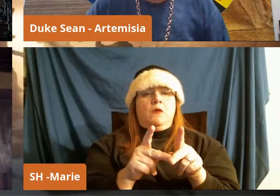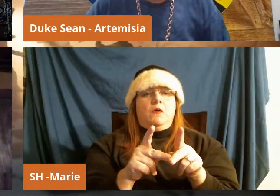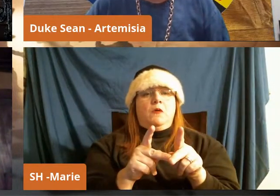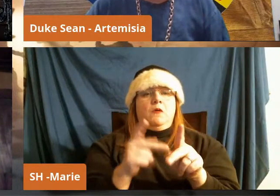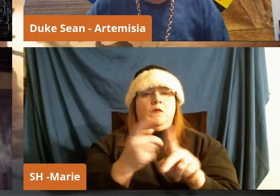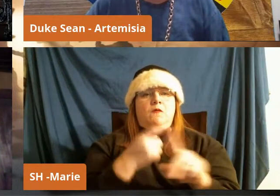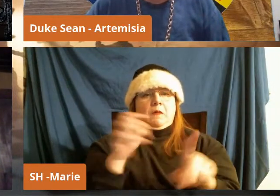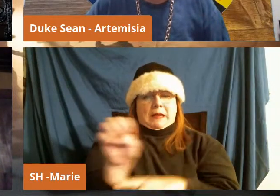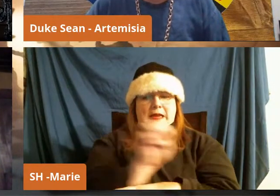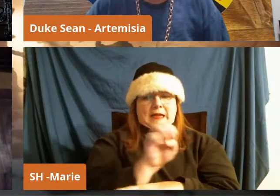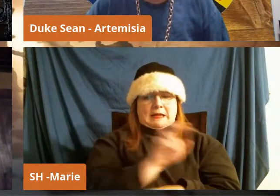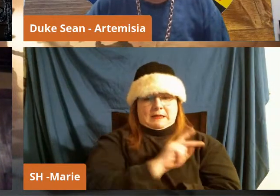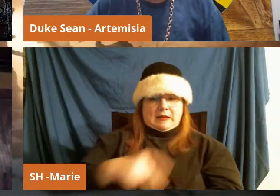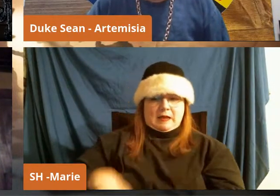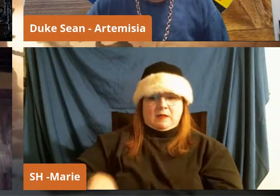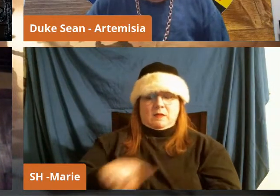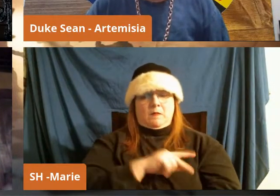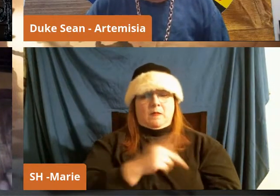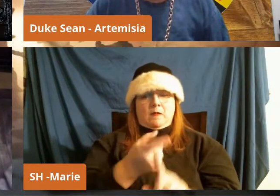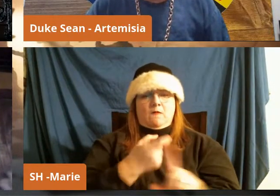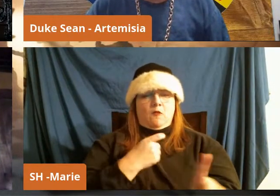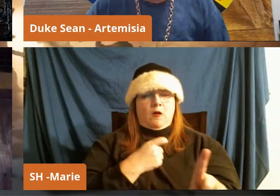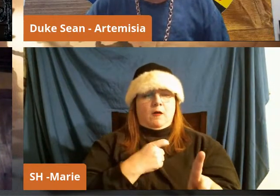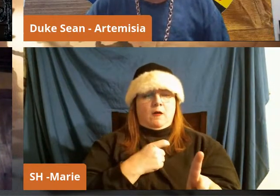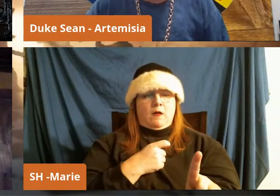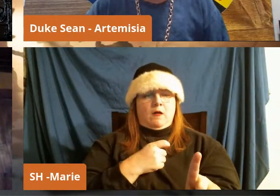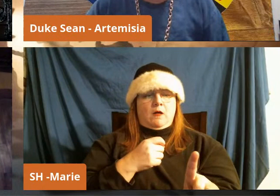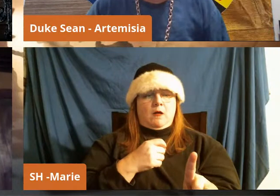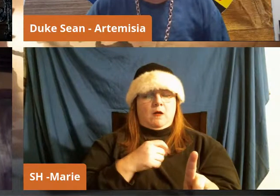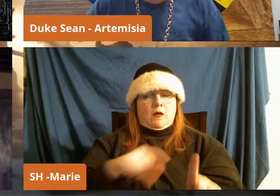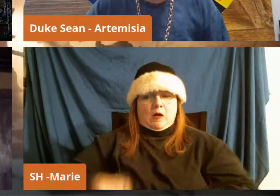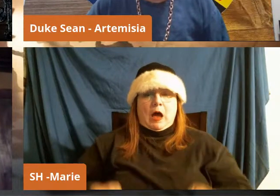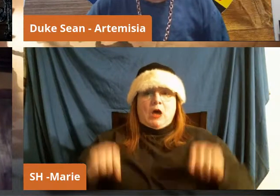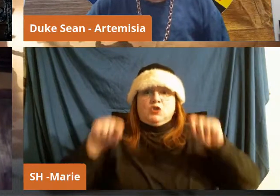from the East Kingdom, from Australia,